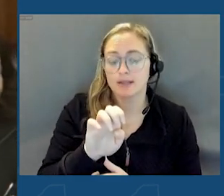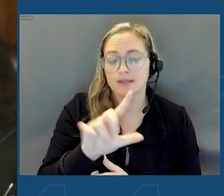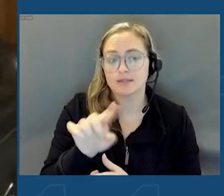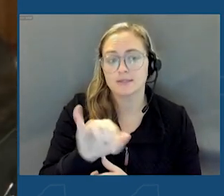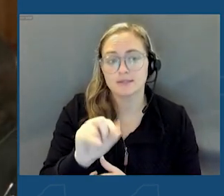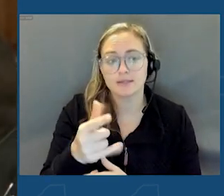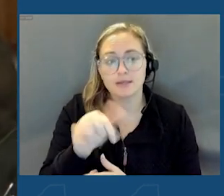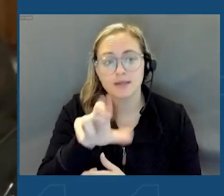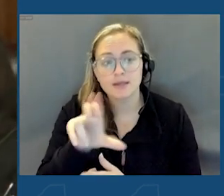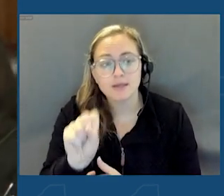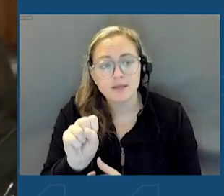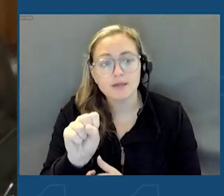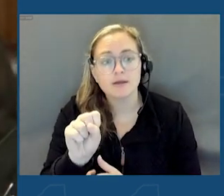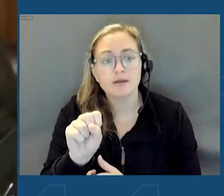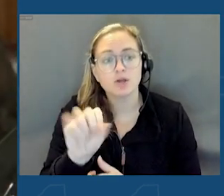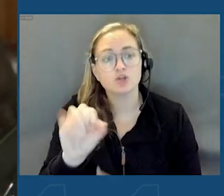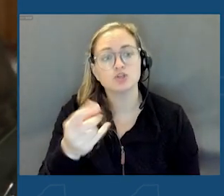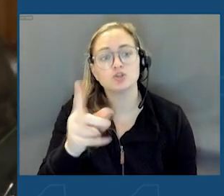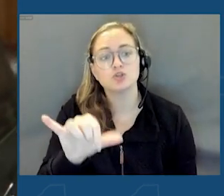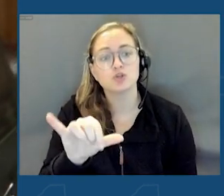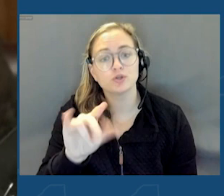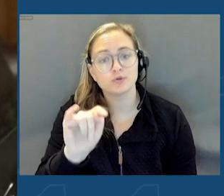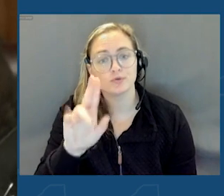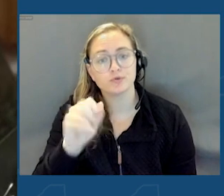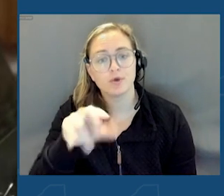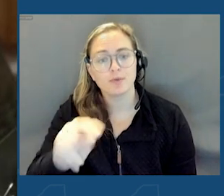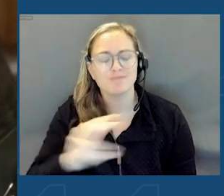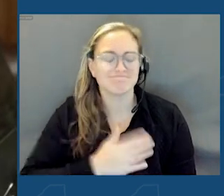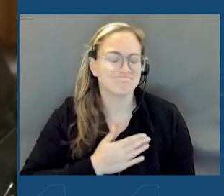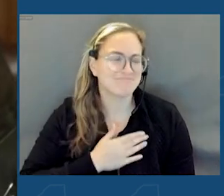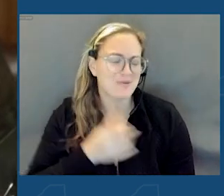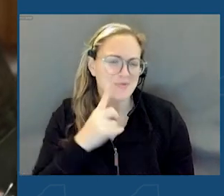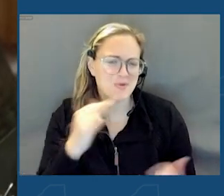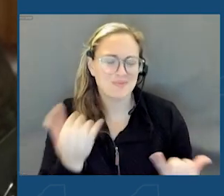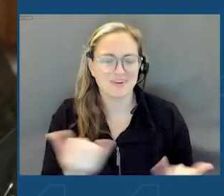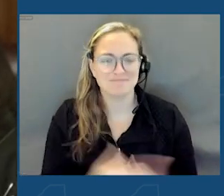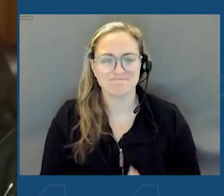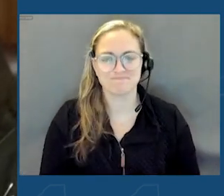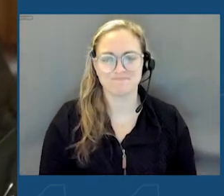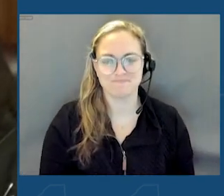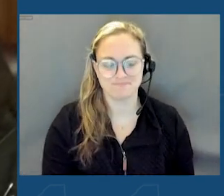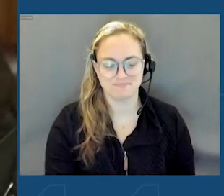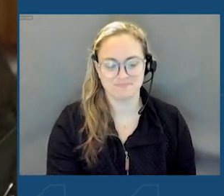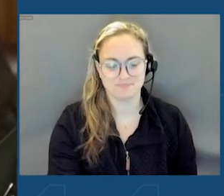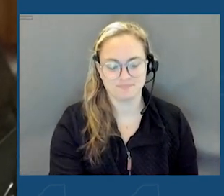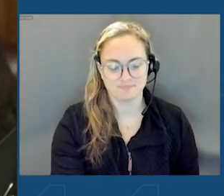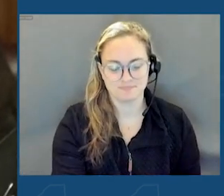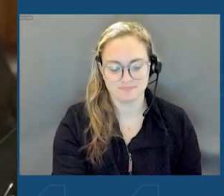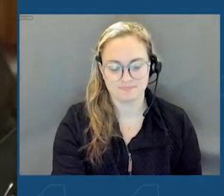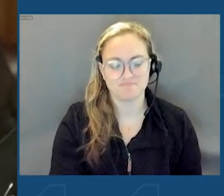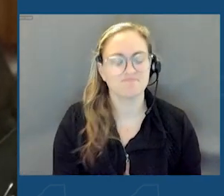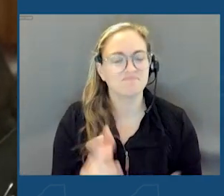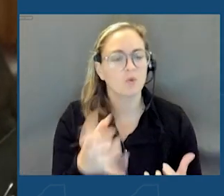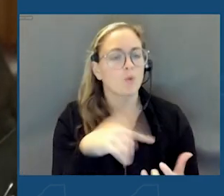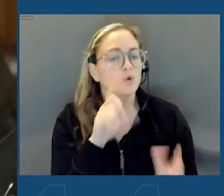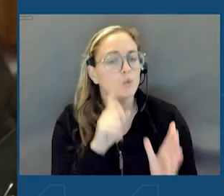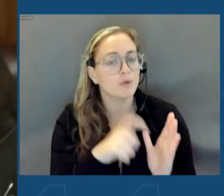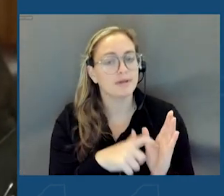Canatero, and Judge Shirley Troutman. We're all delighted to have you here. I want to acknowledge